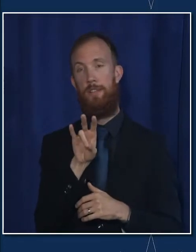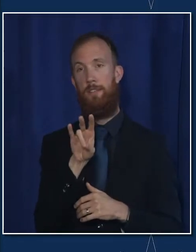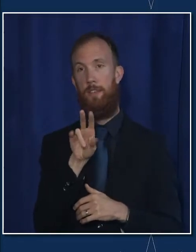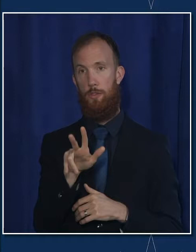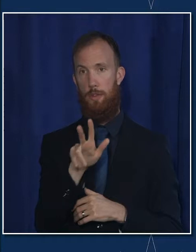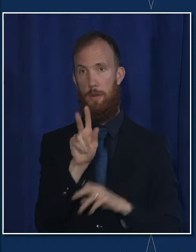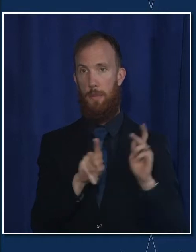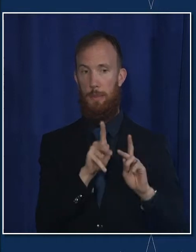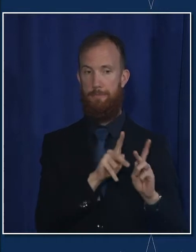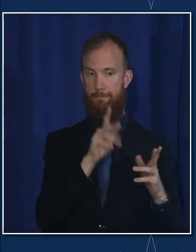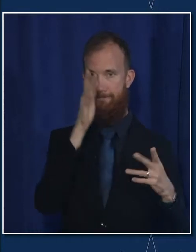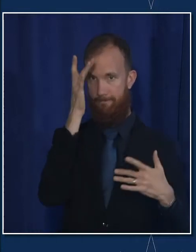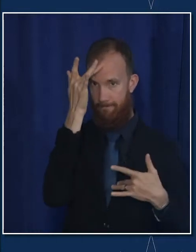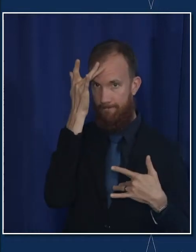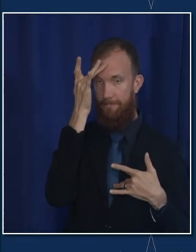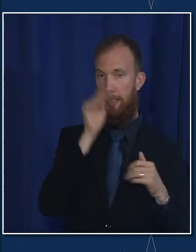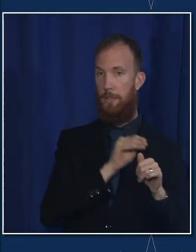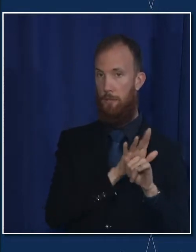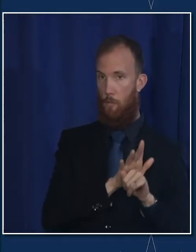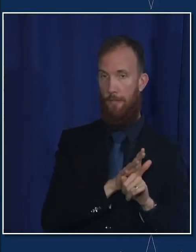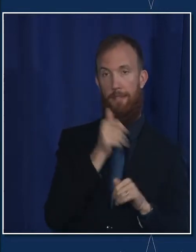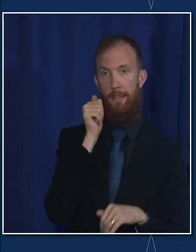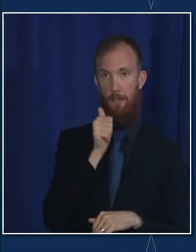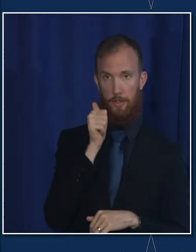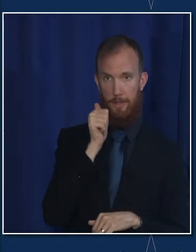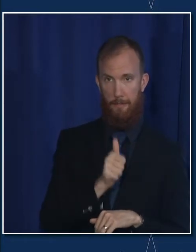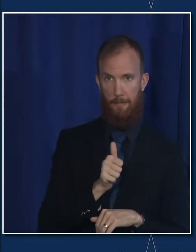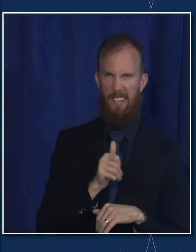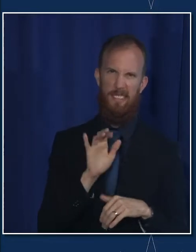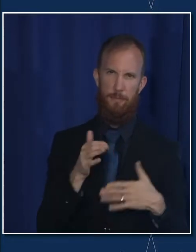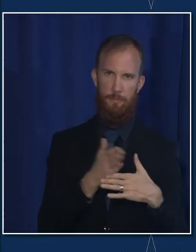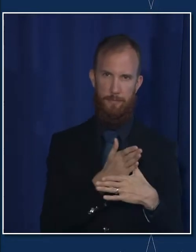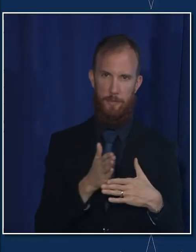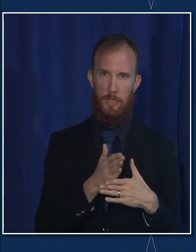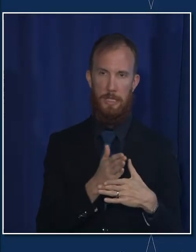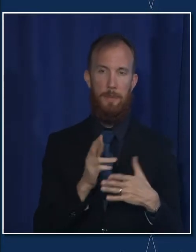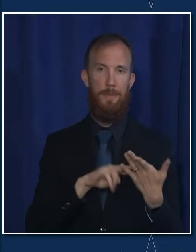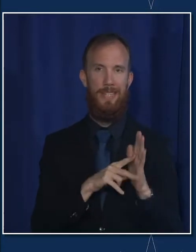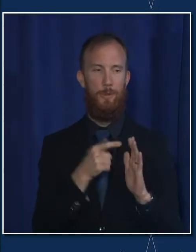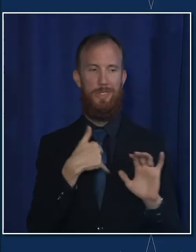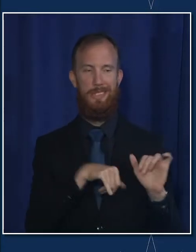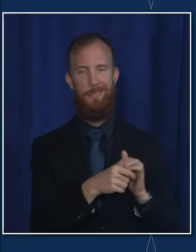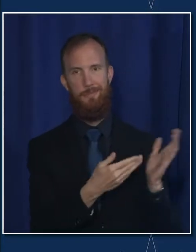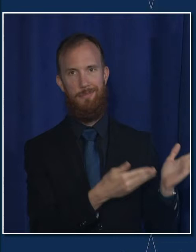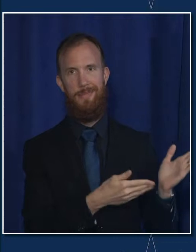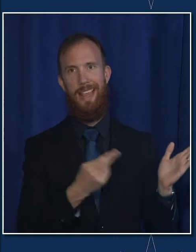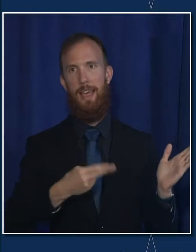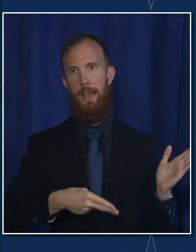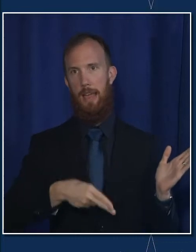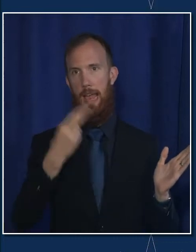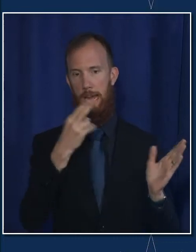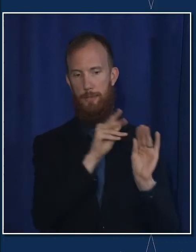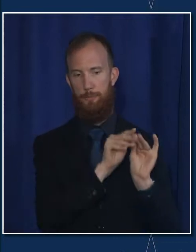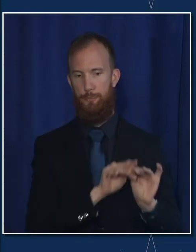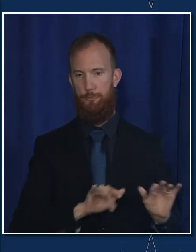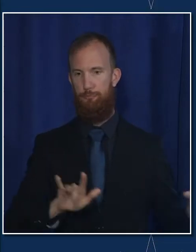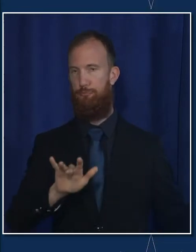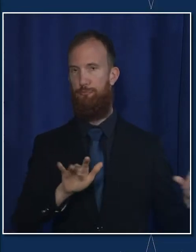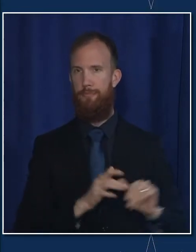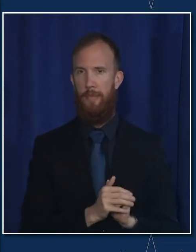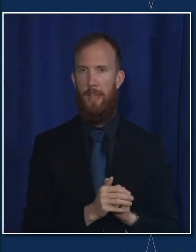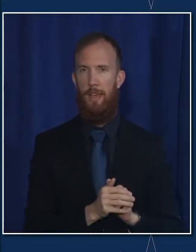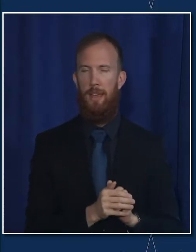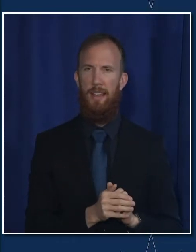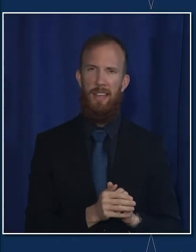cases of COVID every day right now. That leaves us in that high transmission risk category for cases,